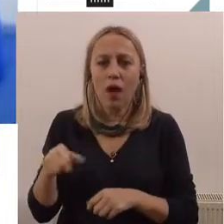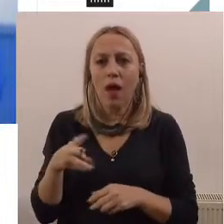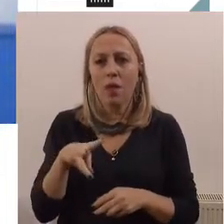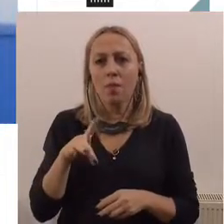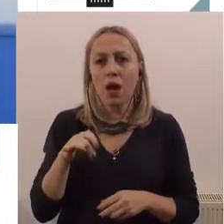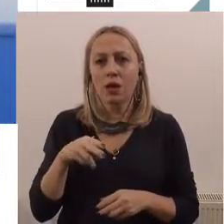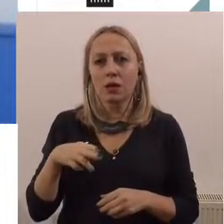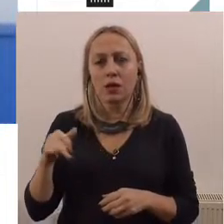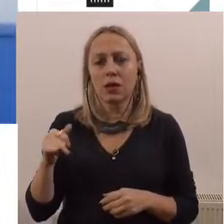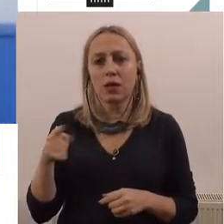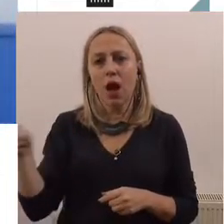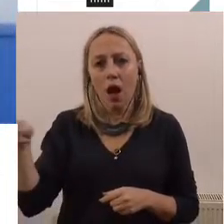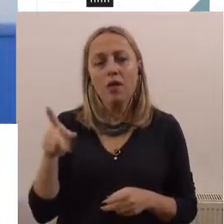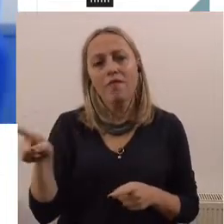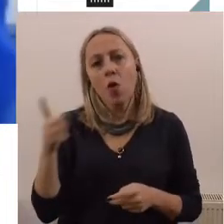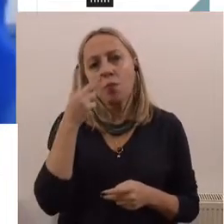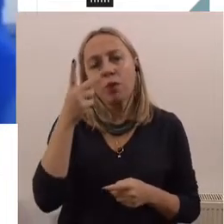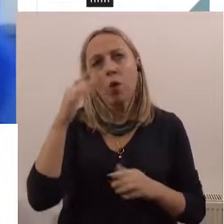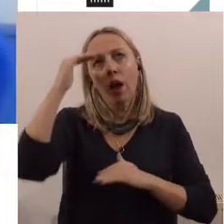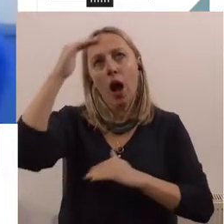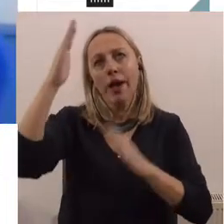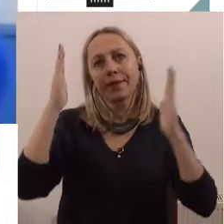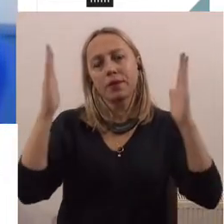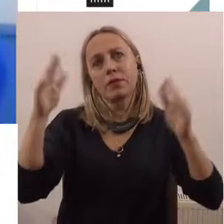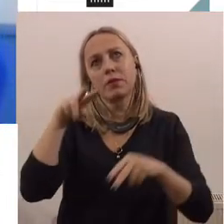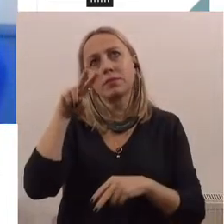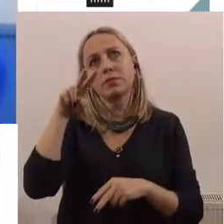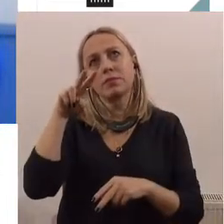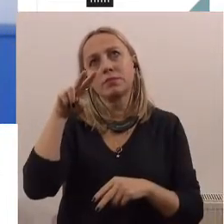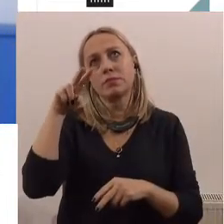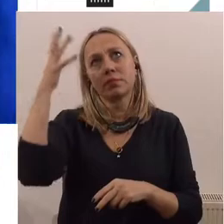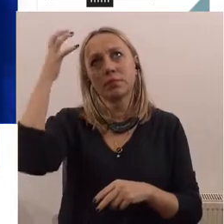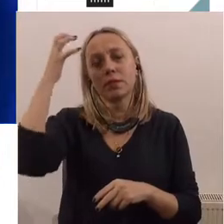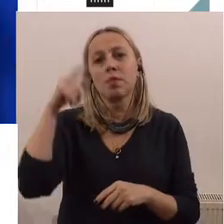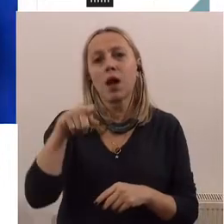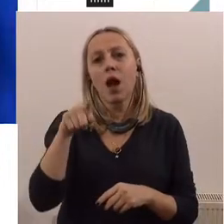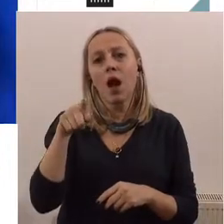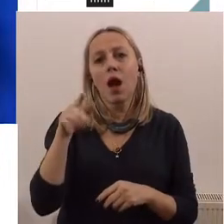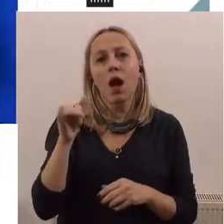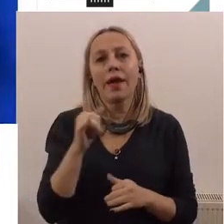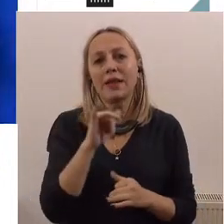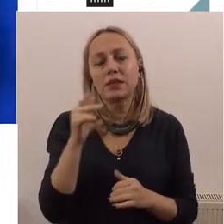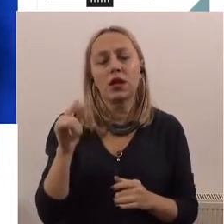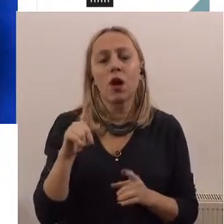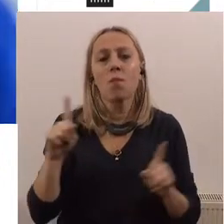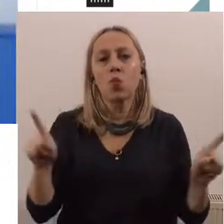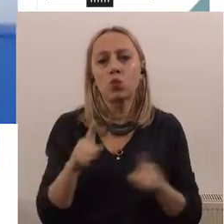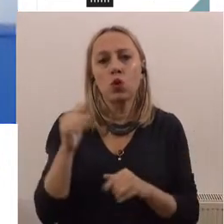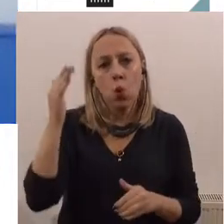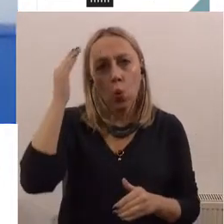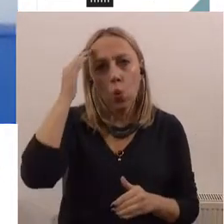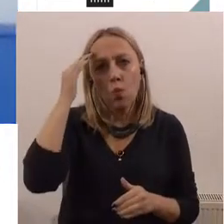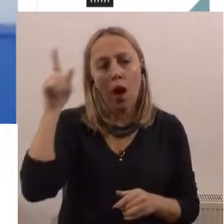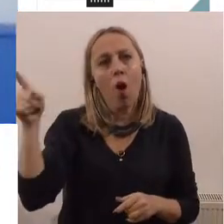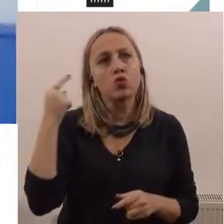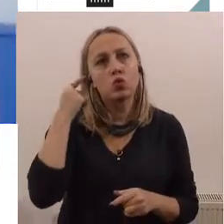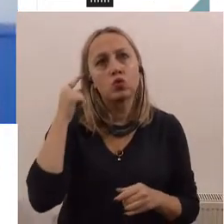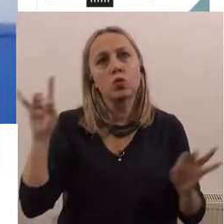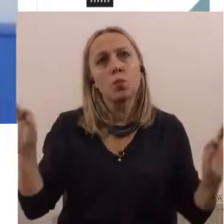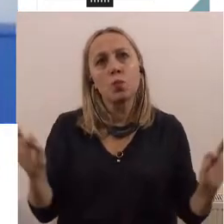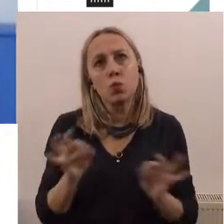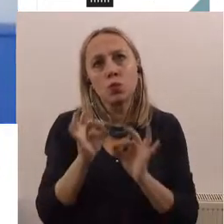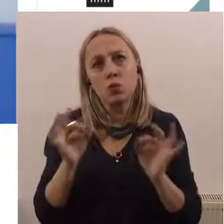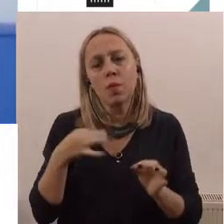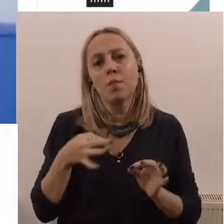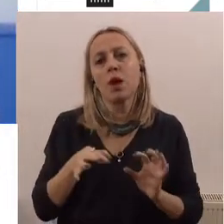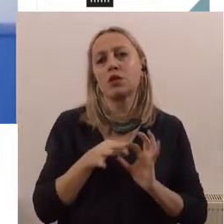you see pictures of the Rijksmuseum, and you hear also music. We work